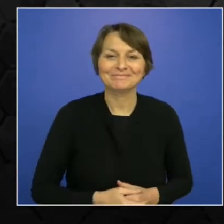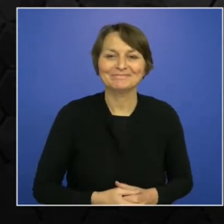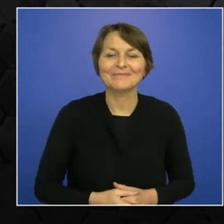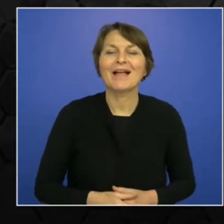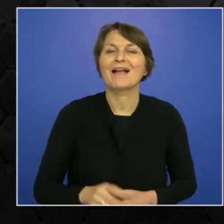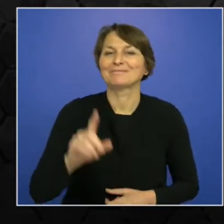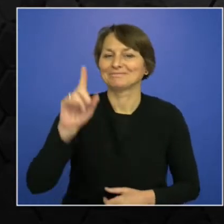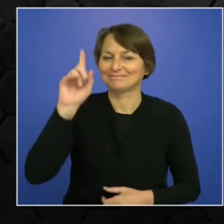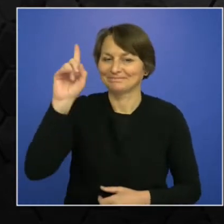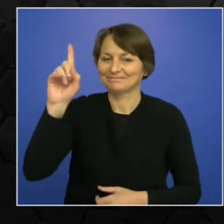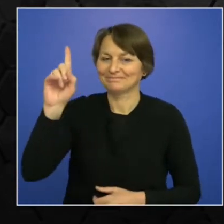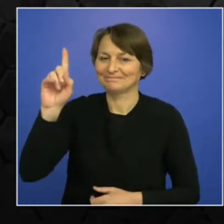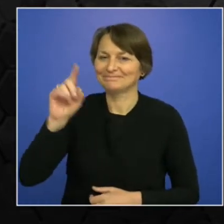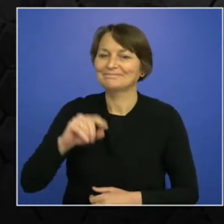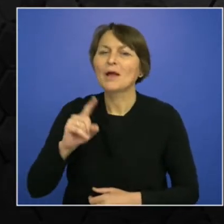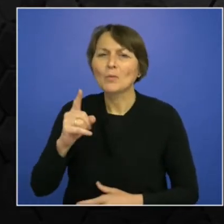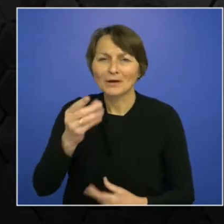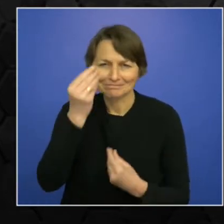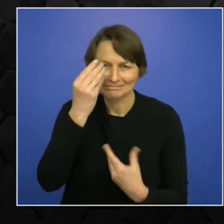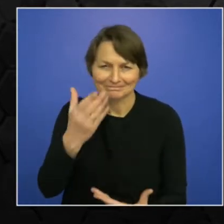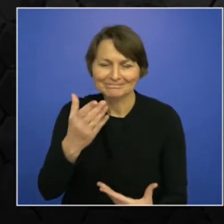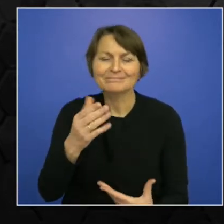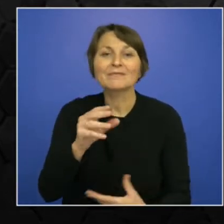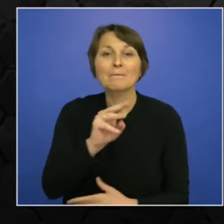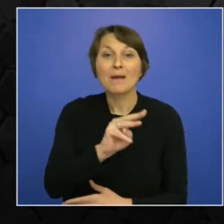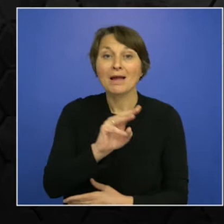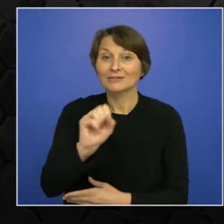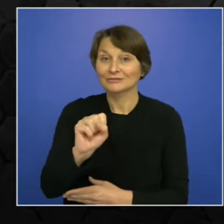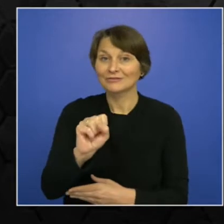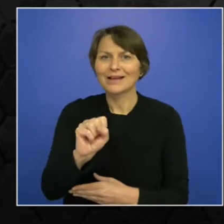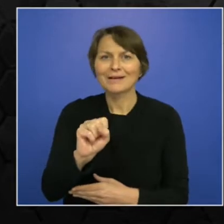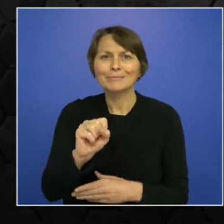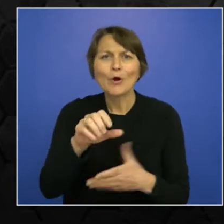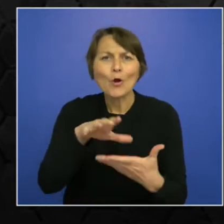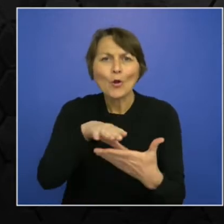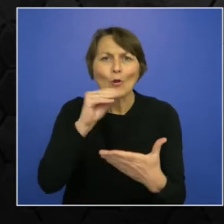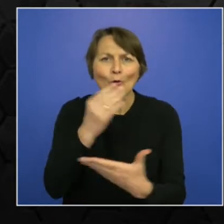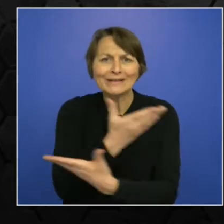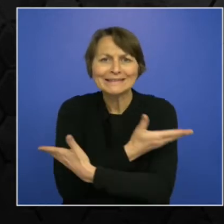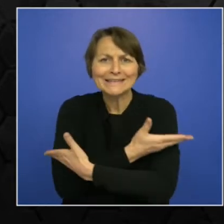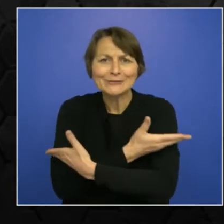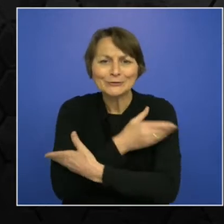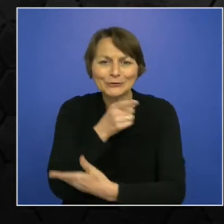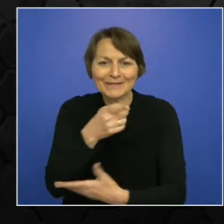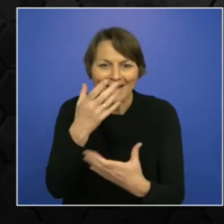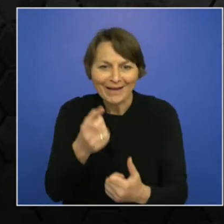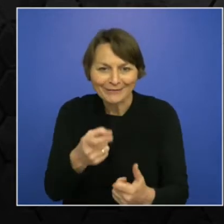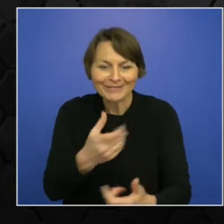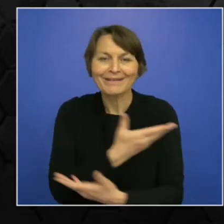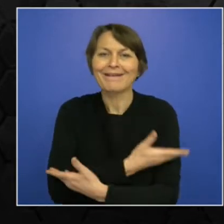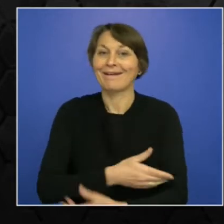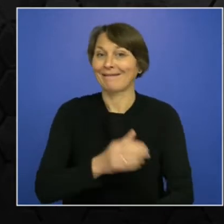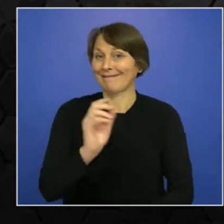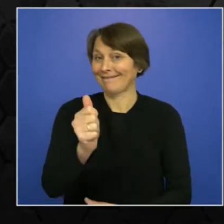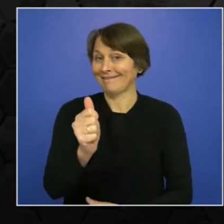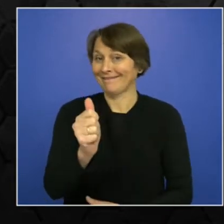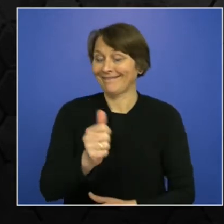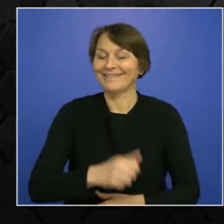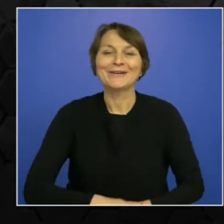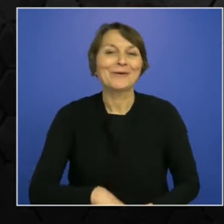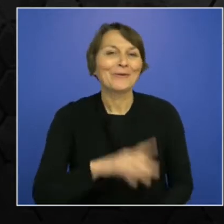like your t-shirt. So Microsoft Learn Student Ambassadors t-shirt, right? Yes. Yeah, pretty cool. Okay, nice.